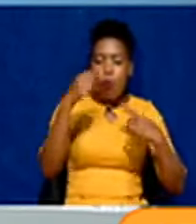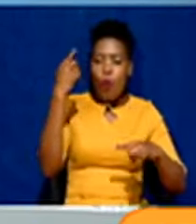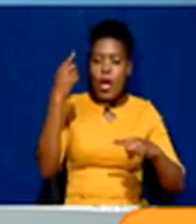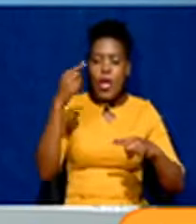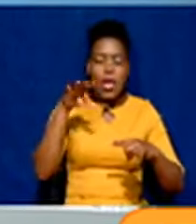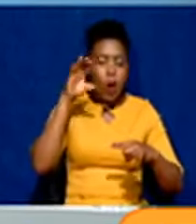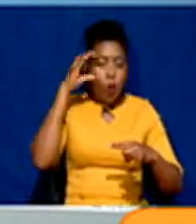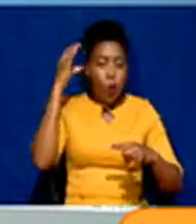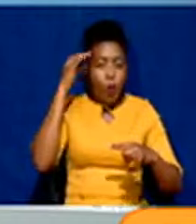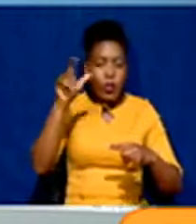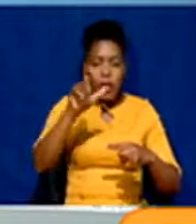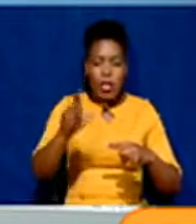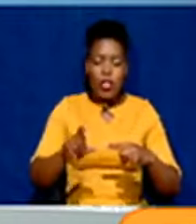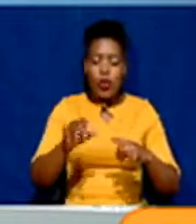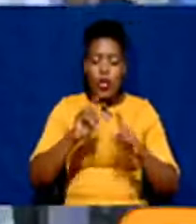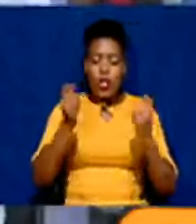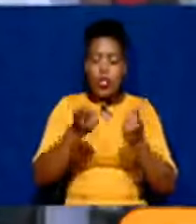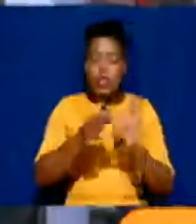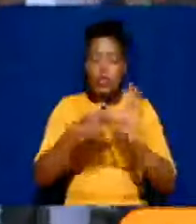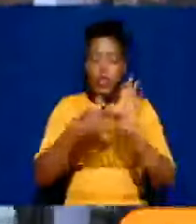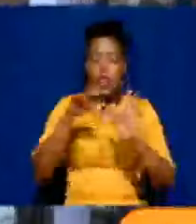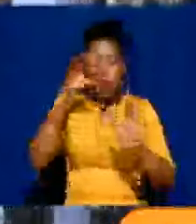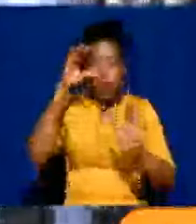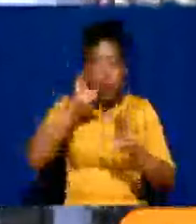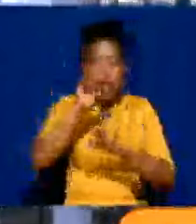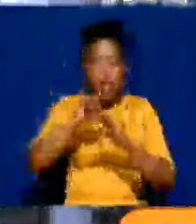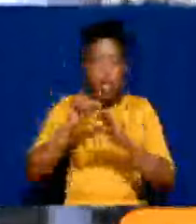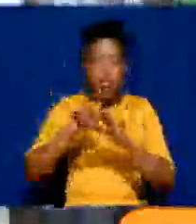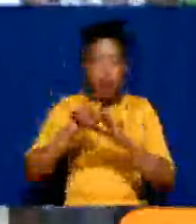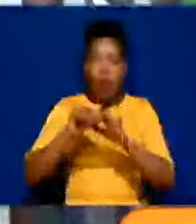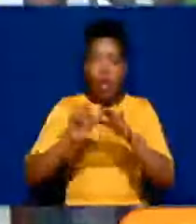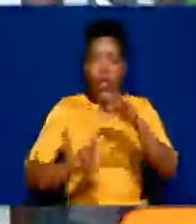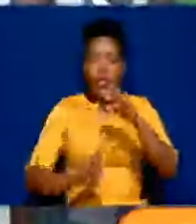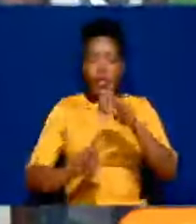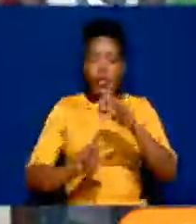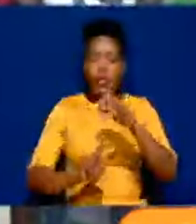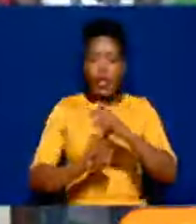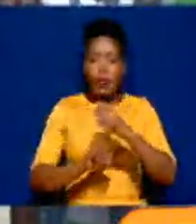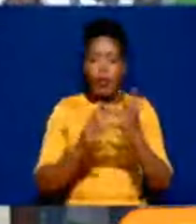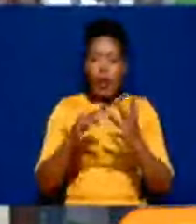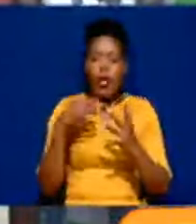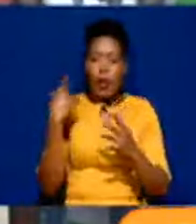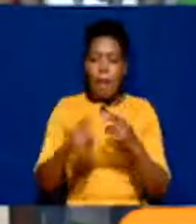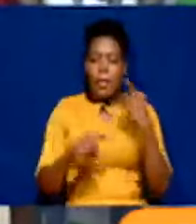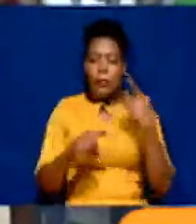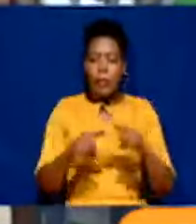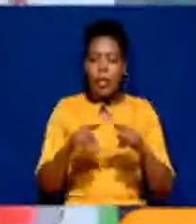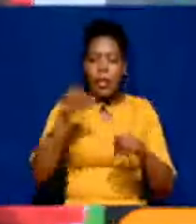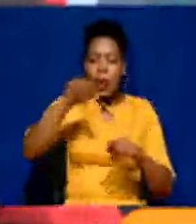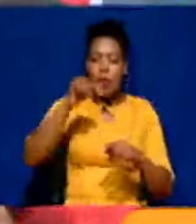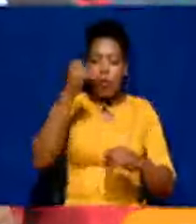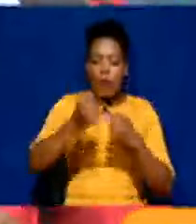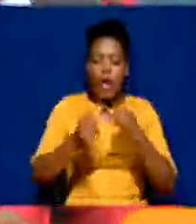Region title. The team represented Coast at the National Championship, where they were knocked out in the quarterfinals by eventual winners Homa